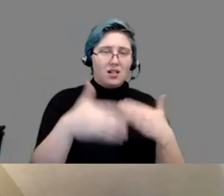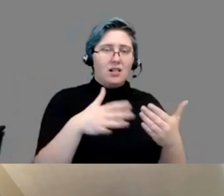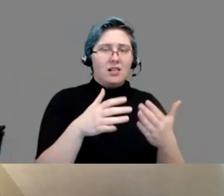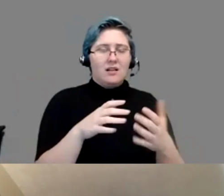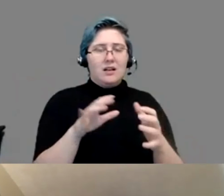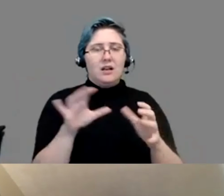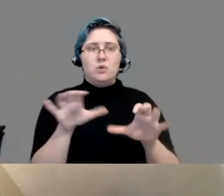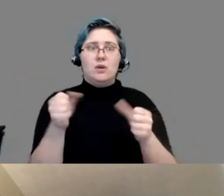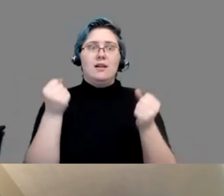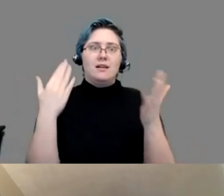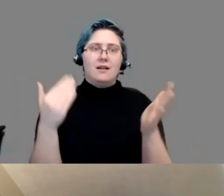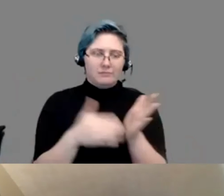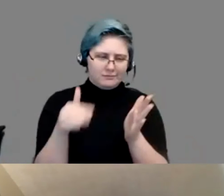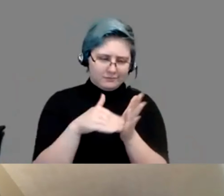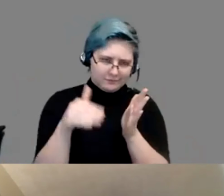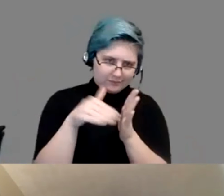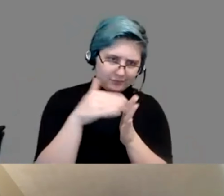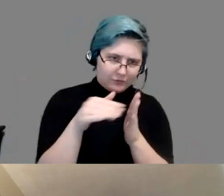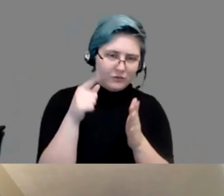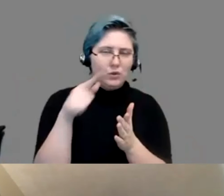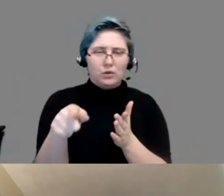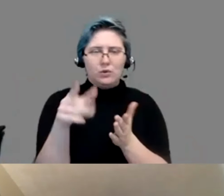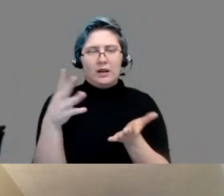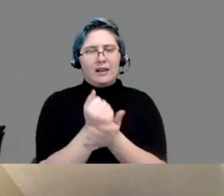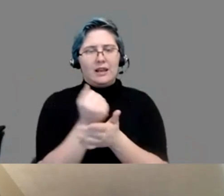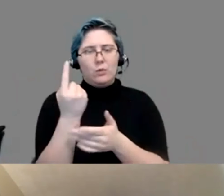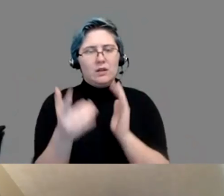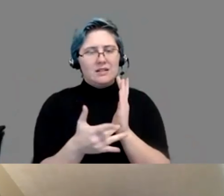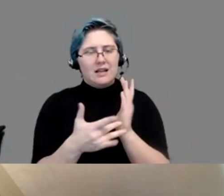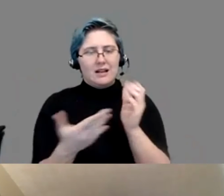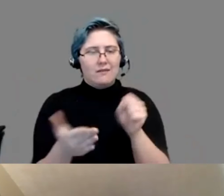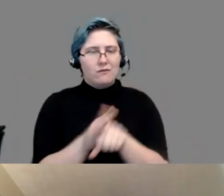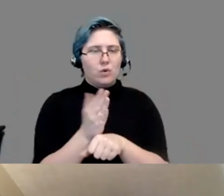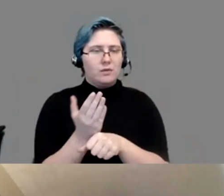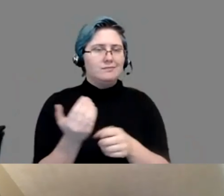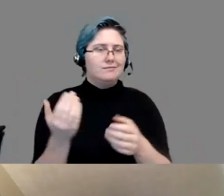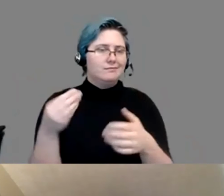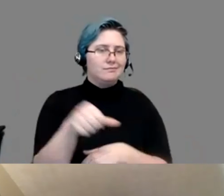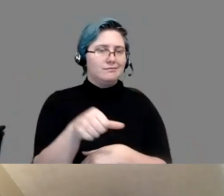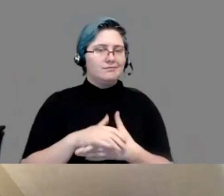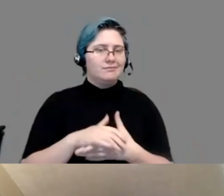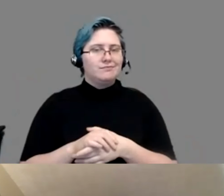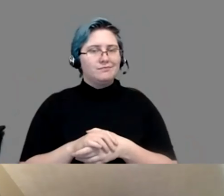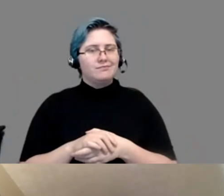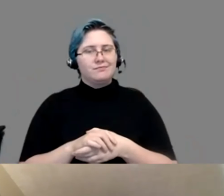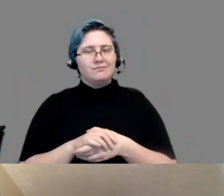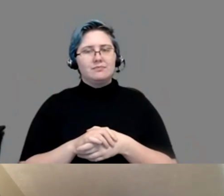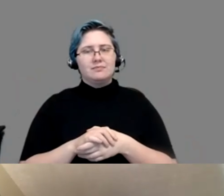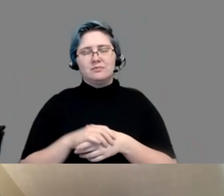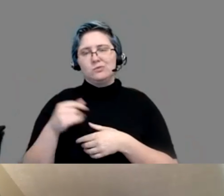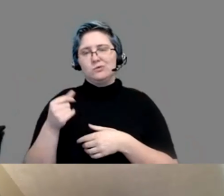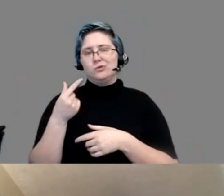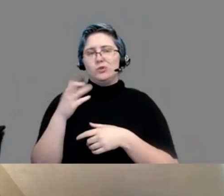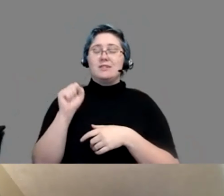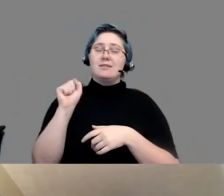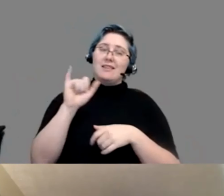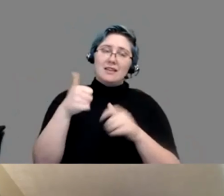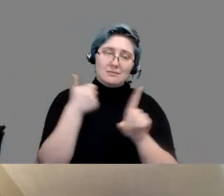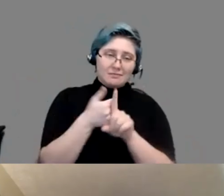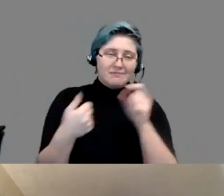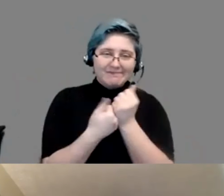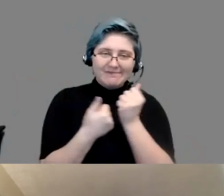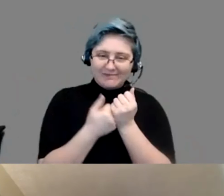many times to get a piece of technology fully covered. Yeah, so that comes just down to advocacy in the end,